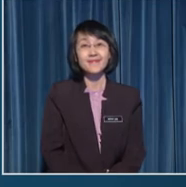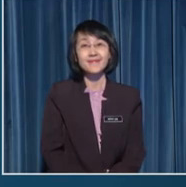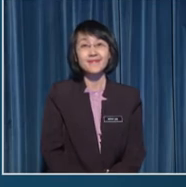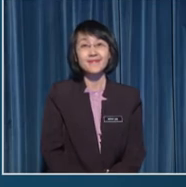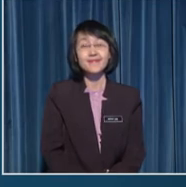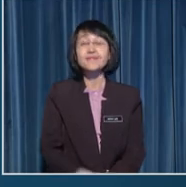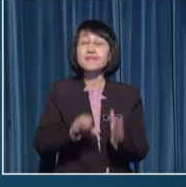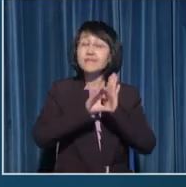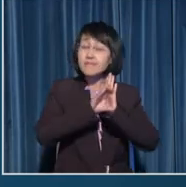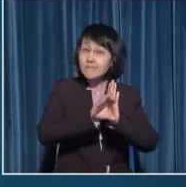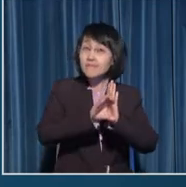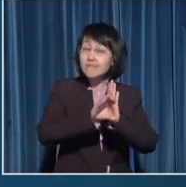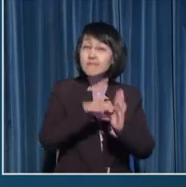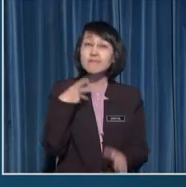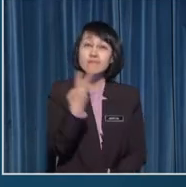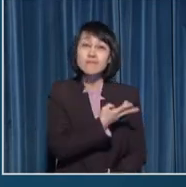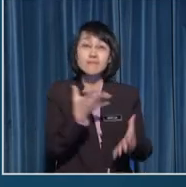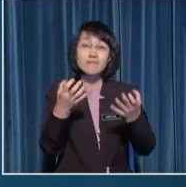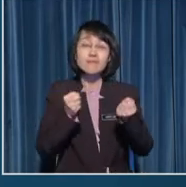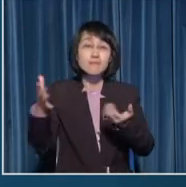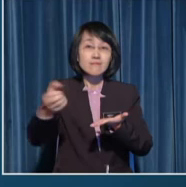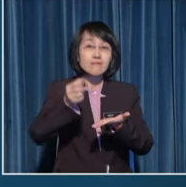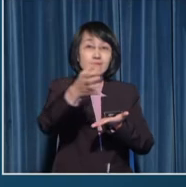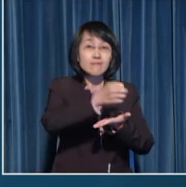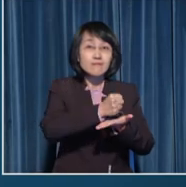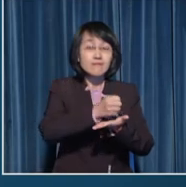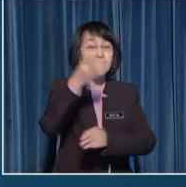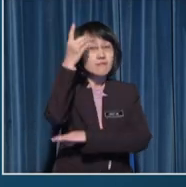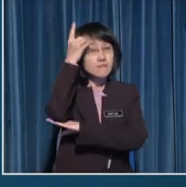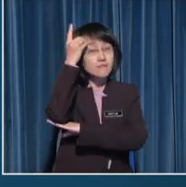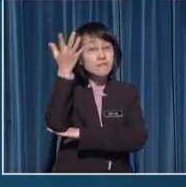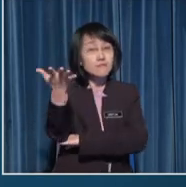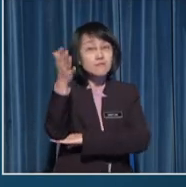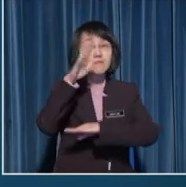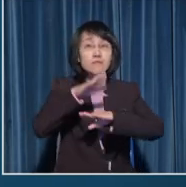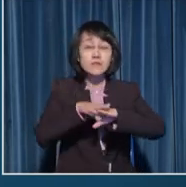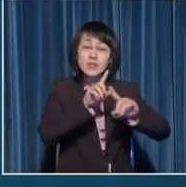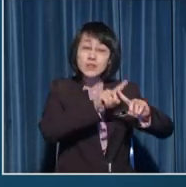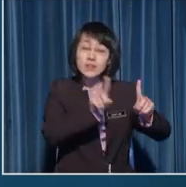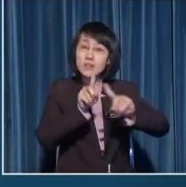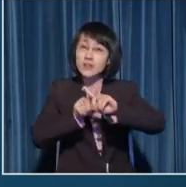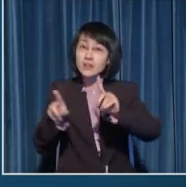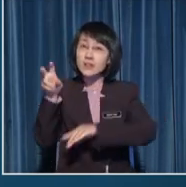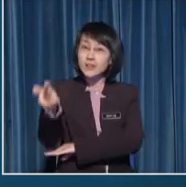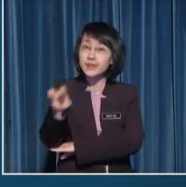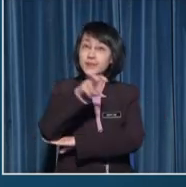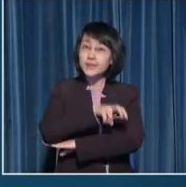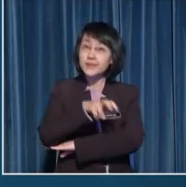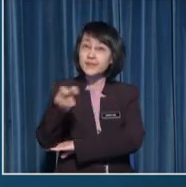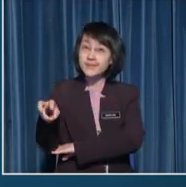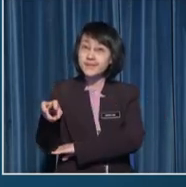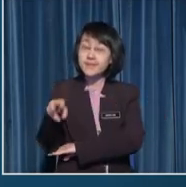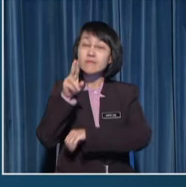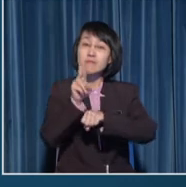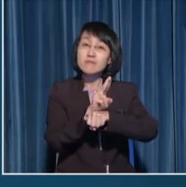Let's say we want to collect data on the types of transport